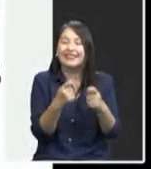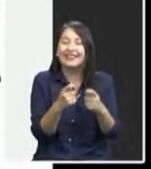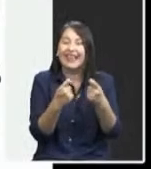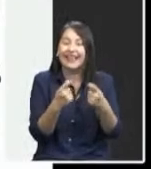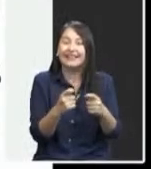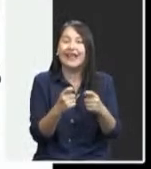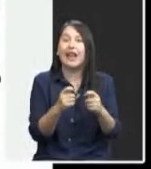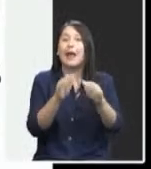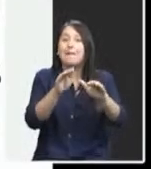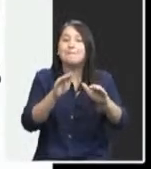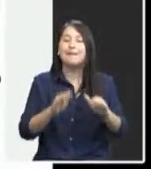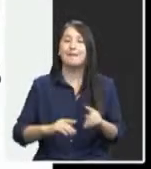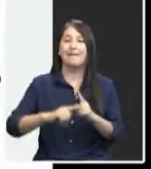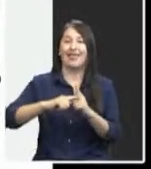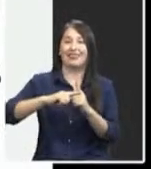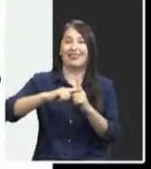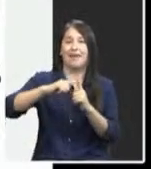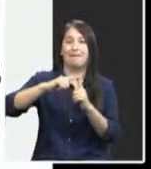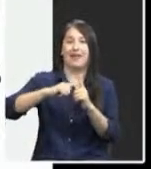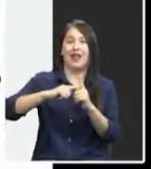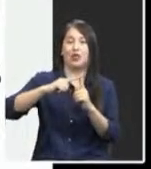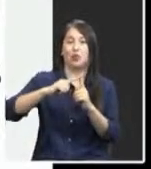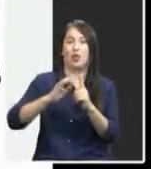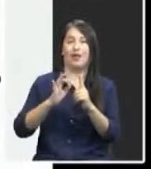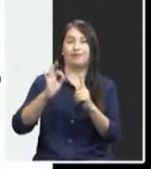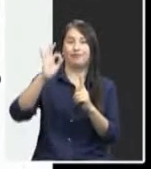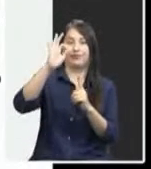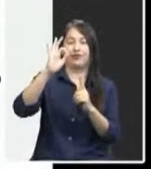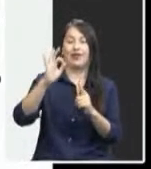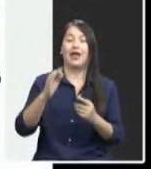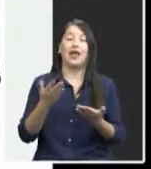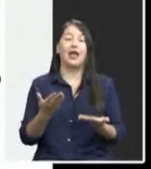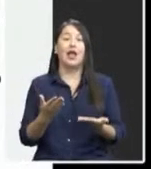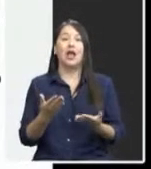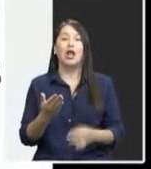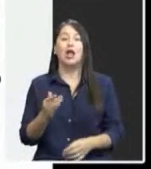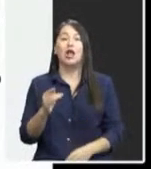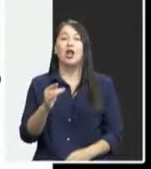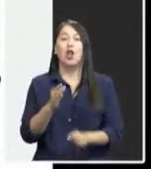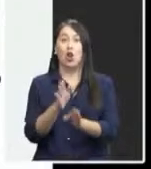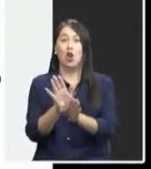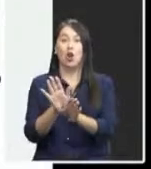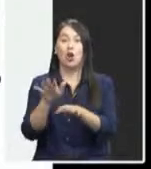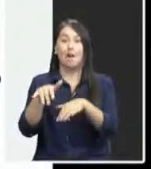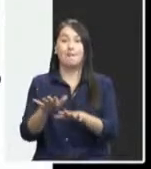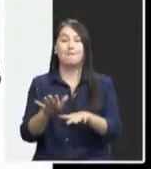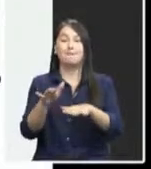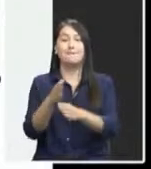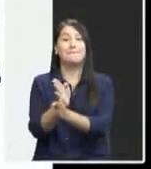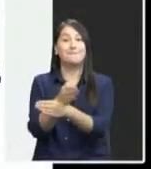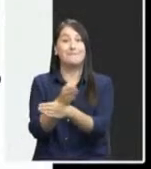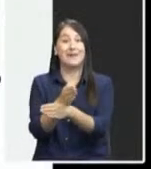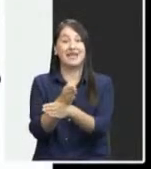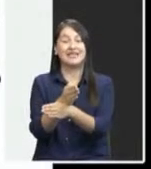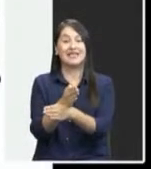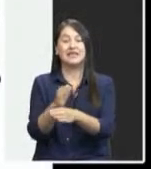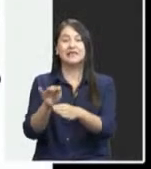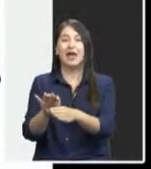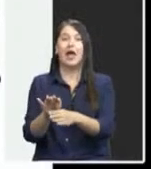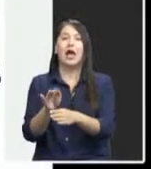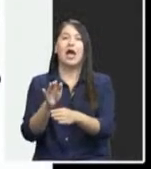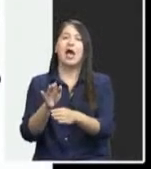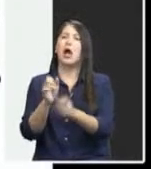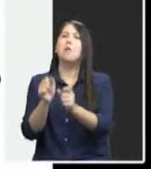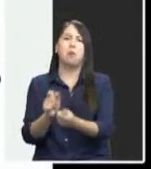cannot adapt to very different temperature in the course of a year. They have to move with